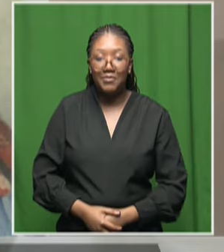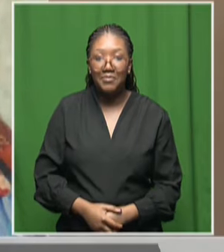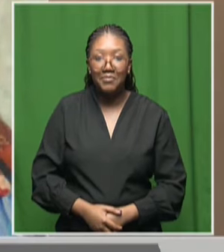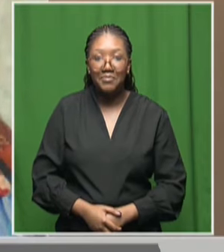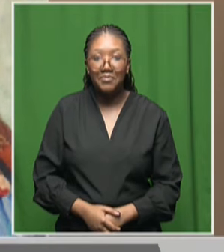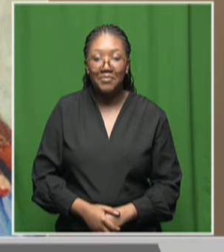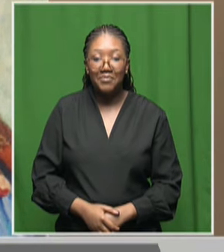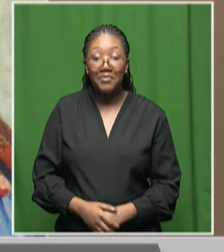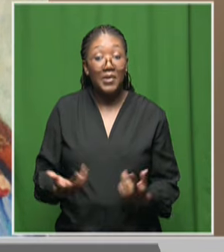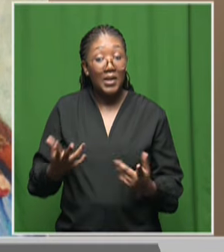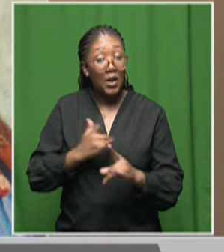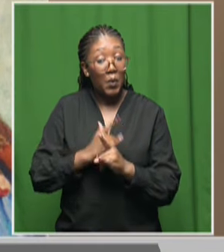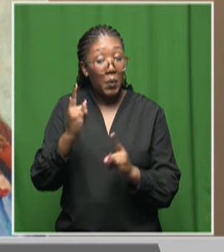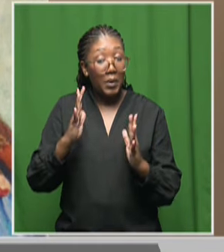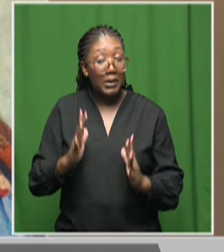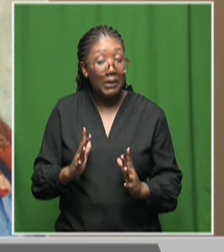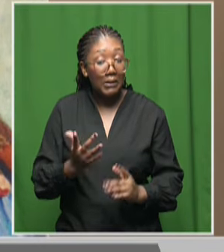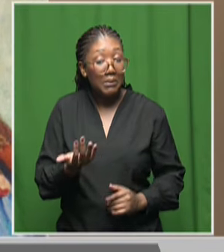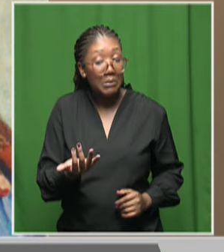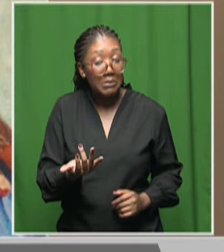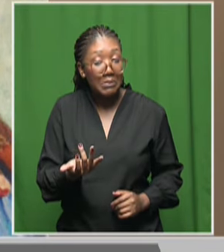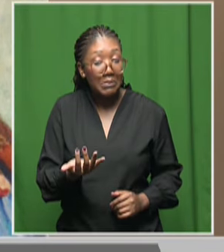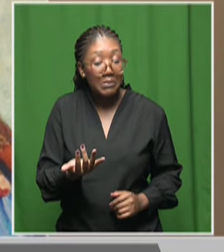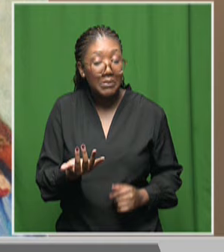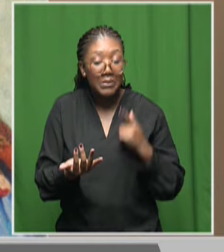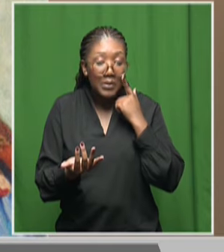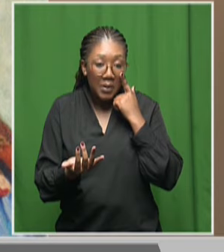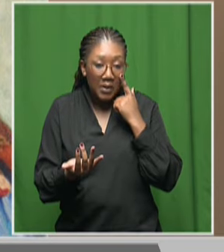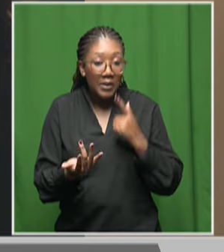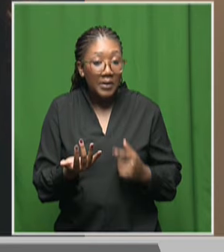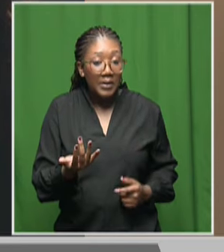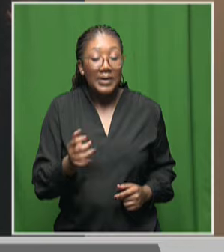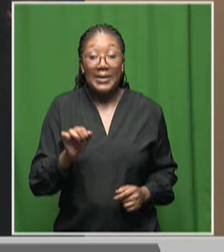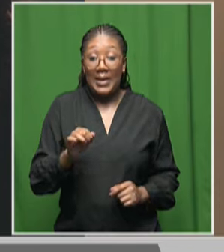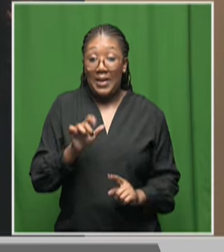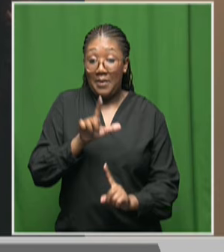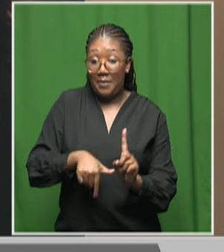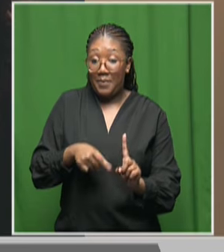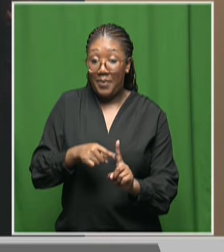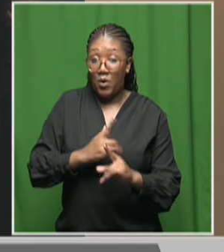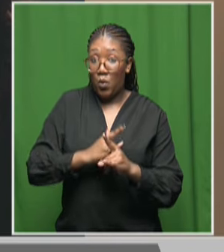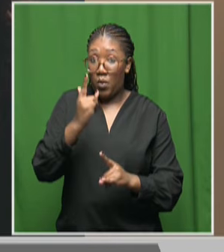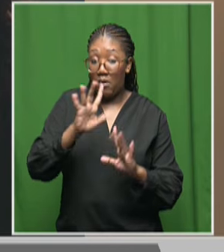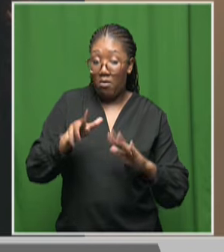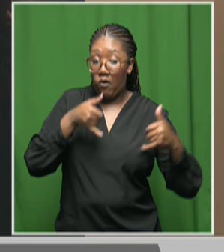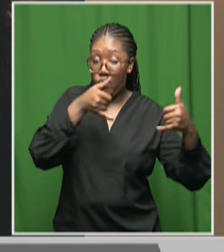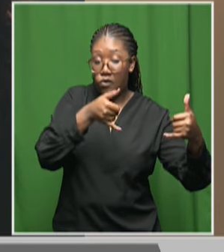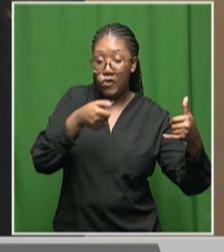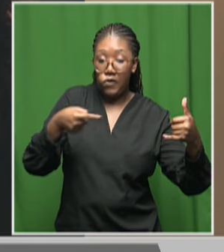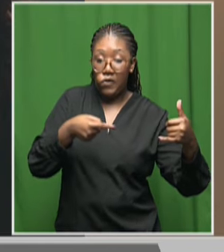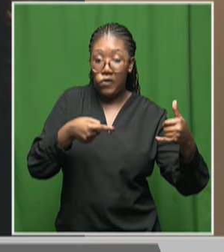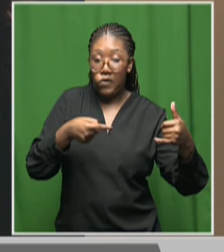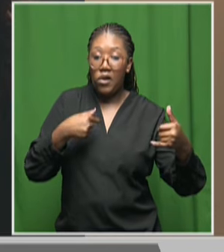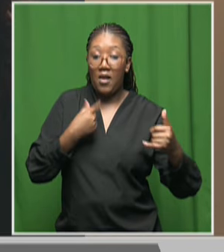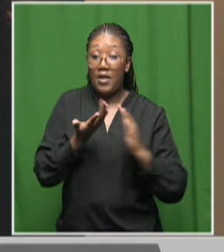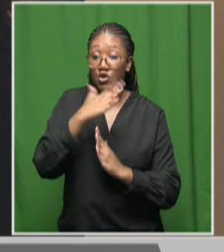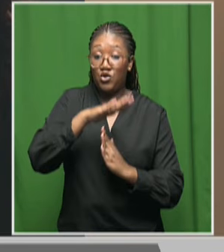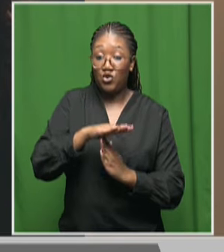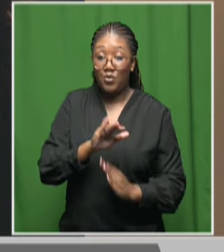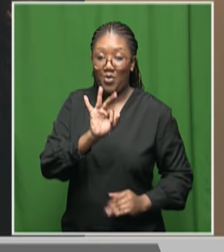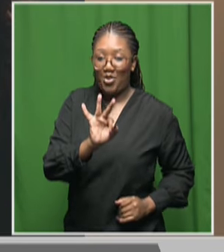no, continue. The winner, yes, you were saying? Yes, sorry. The winners is actually... it's top